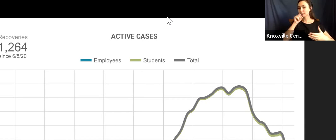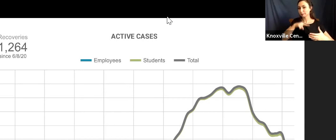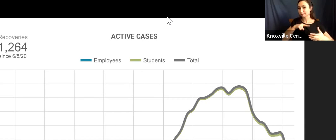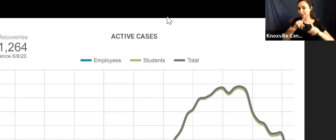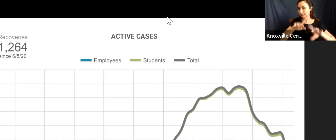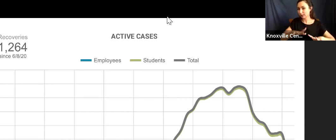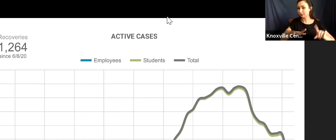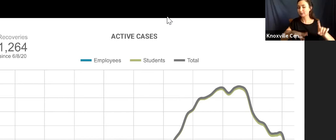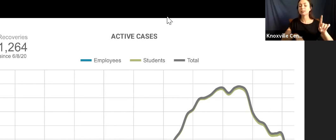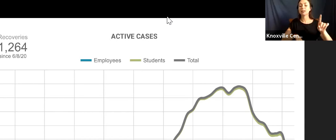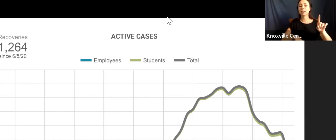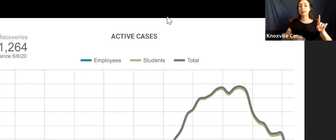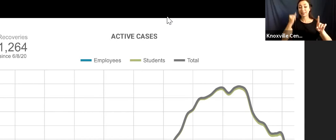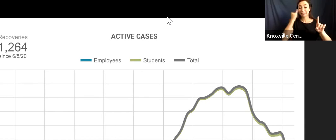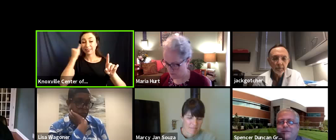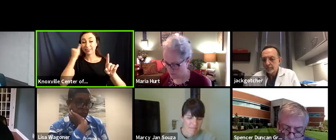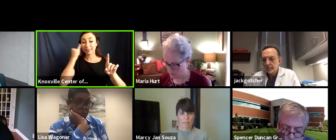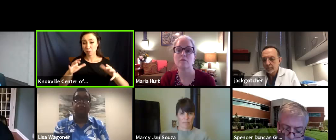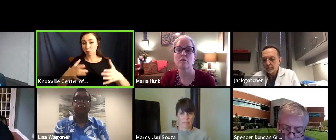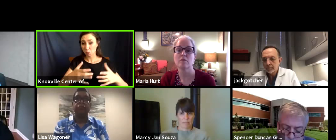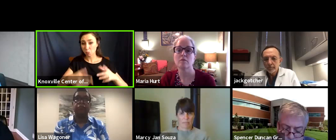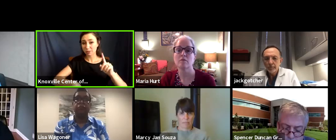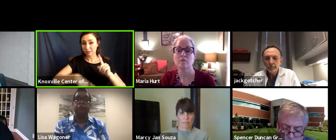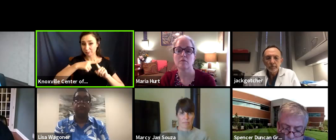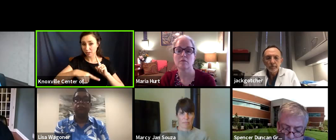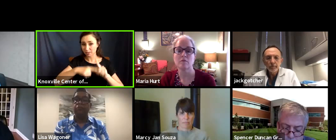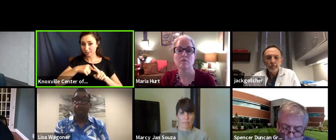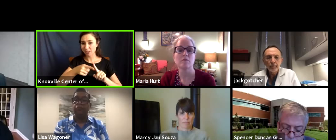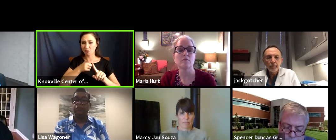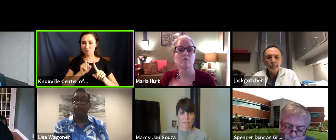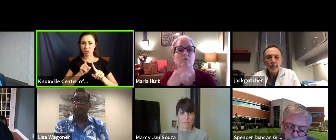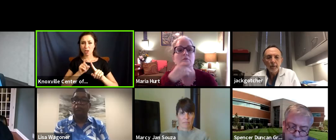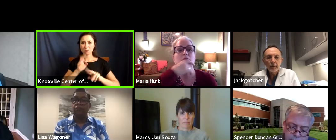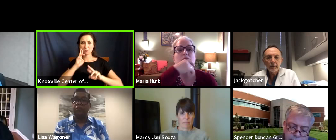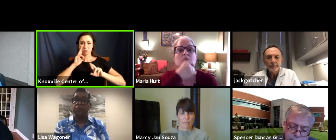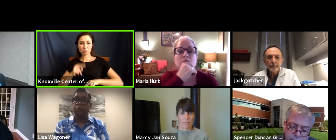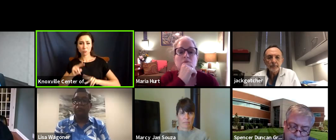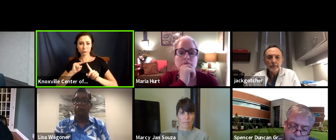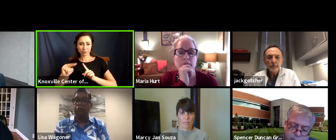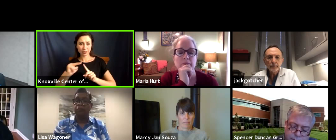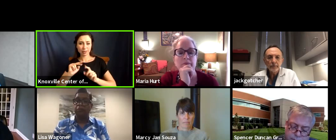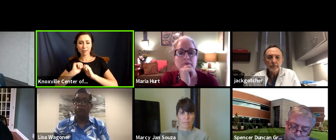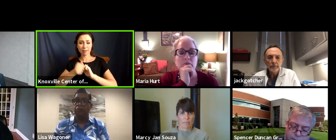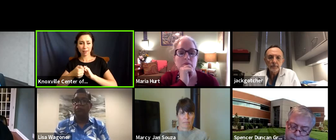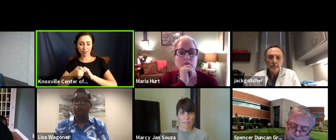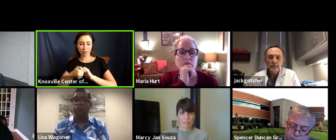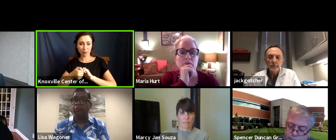positive, then I guess I'm just trying to get a sense from a reporting standpoint about how this is going to then